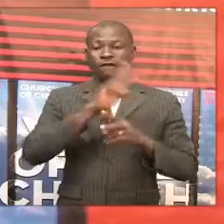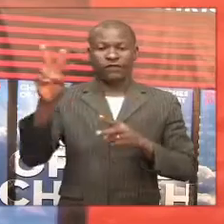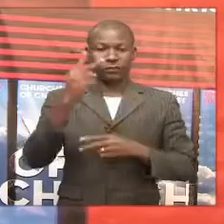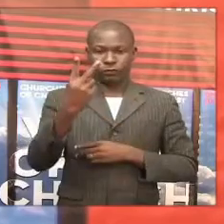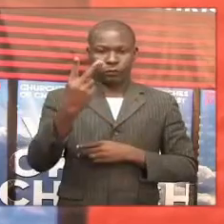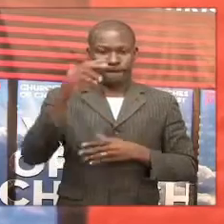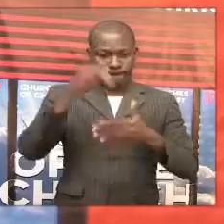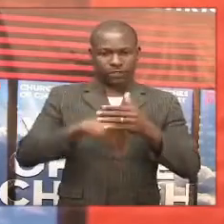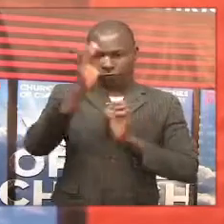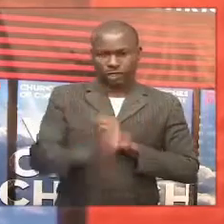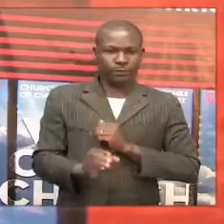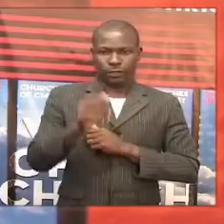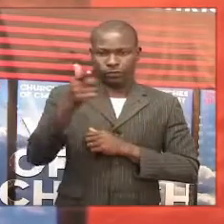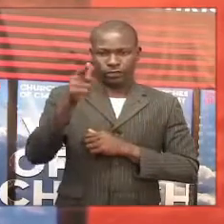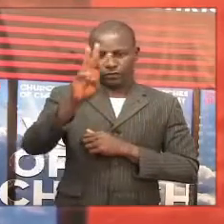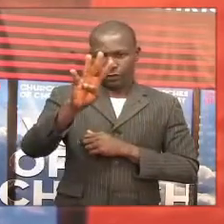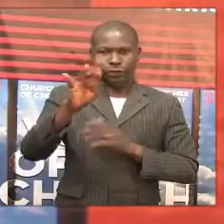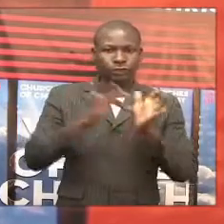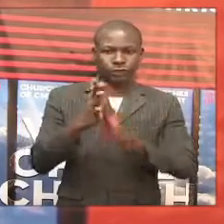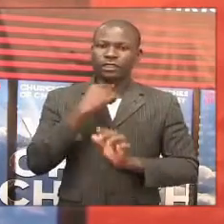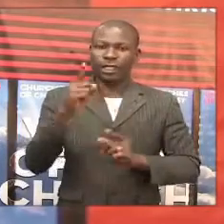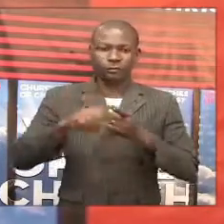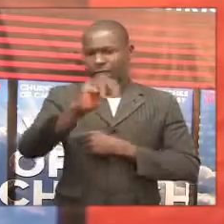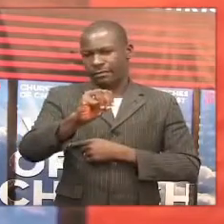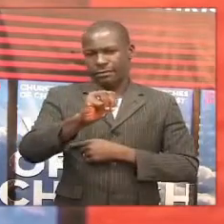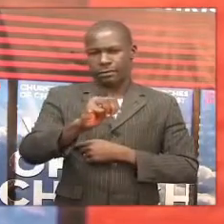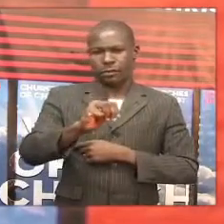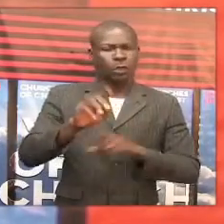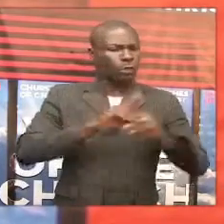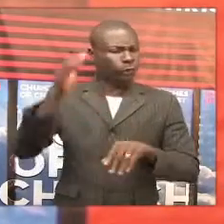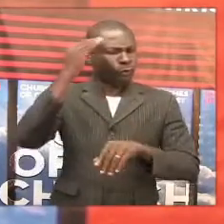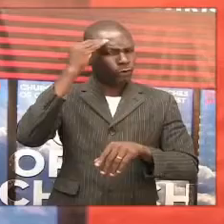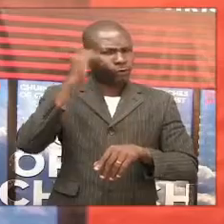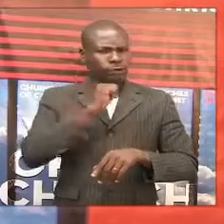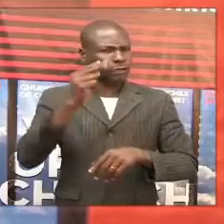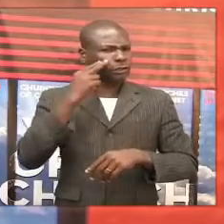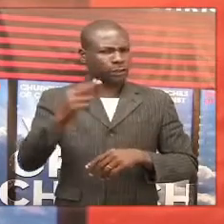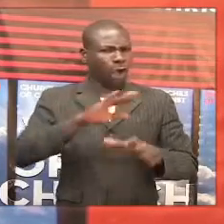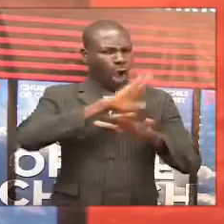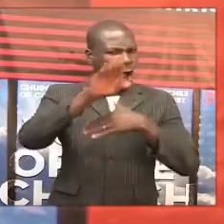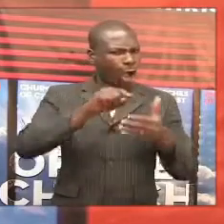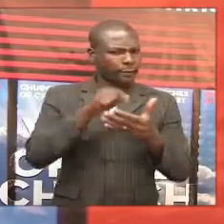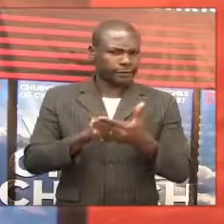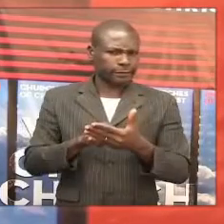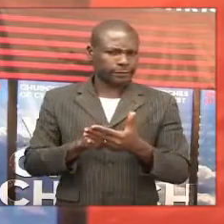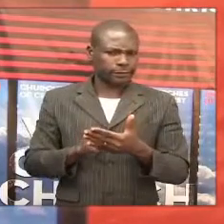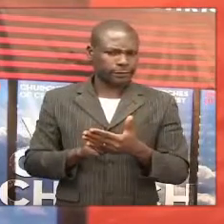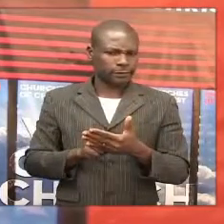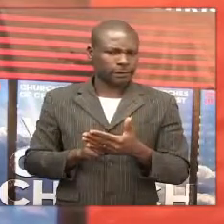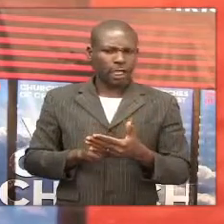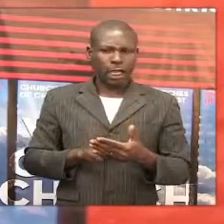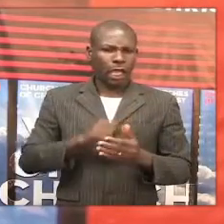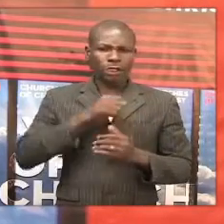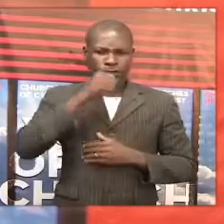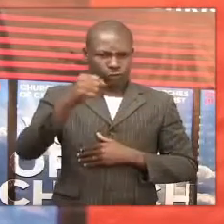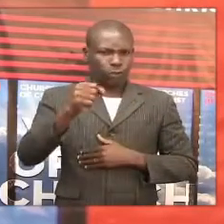24. And Jesus said to them, do you not see all these things? Assuredly, I